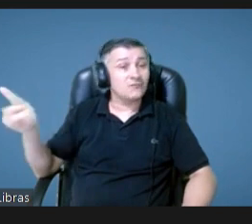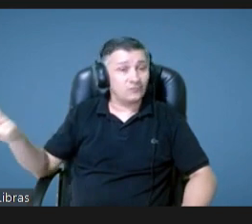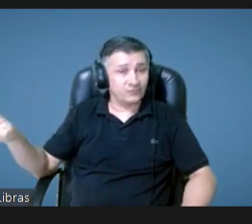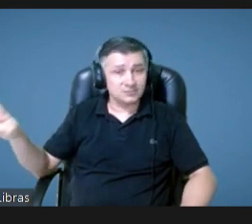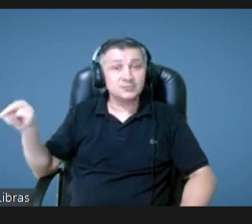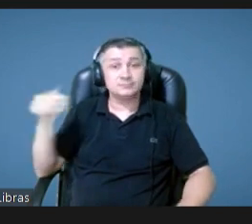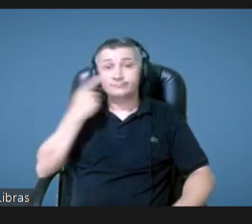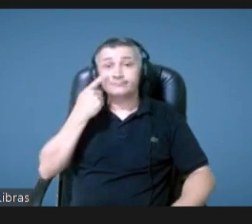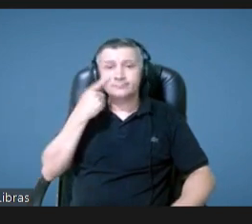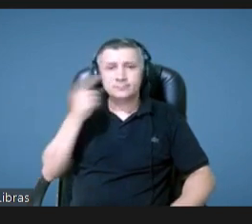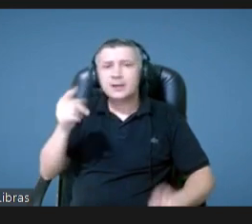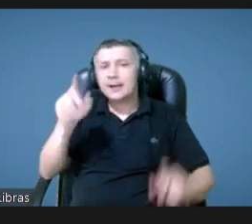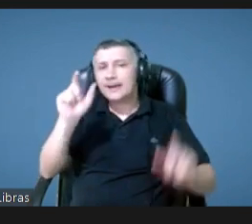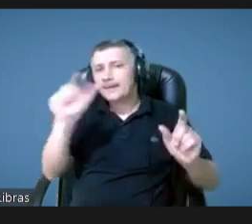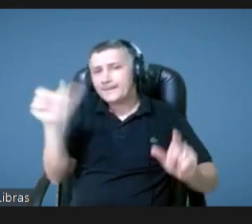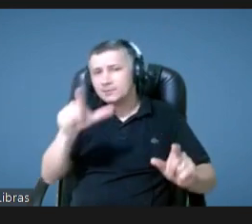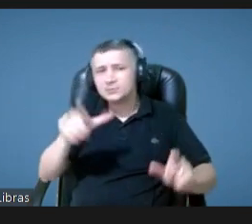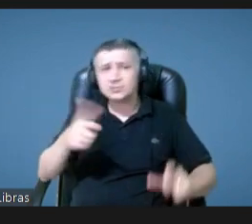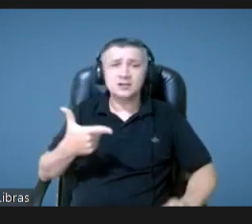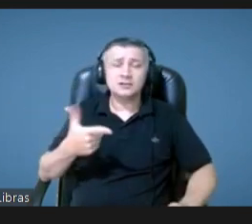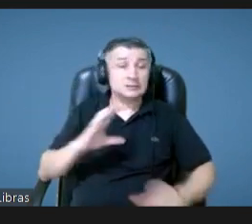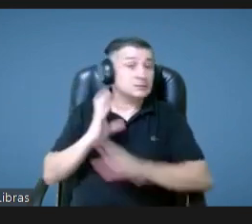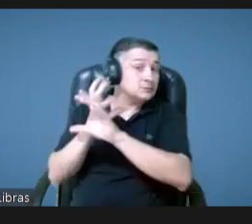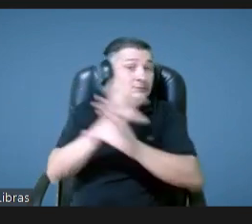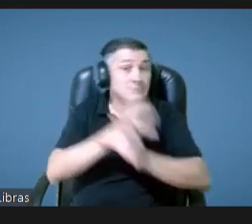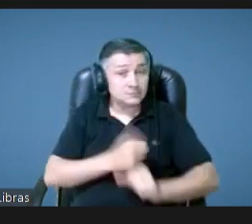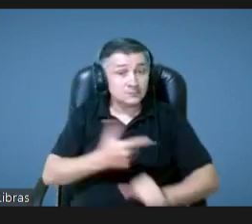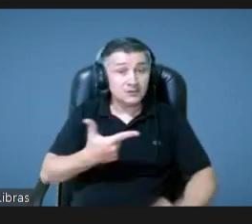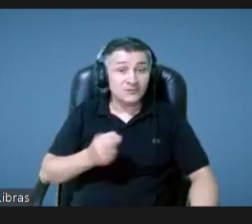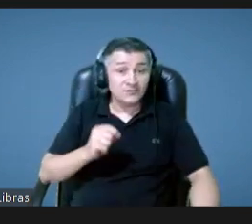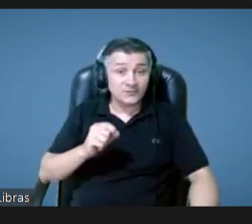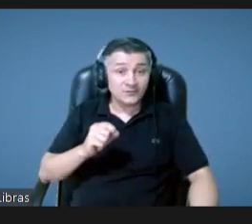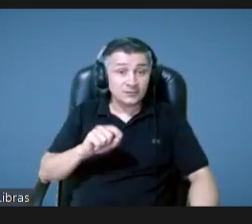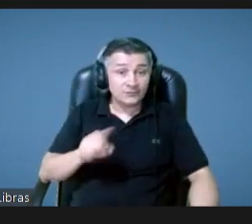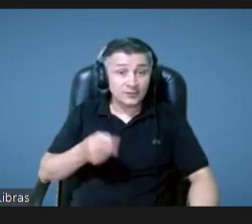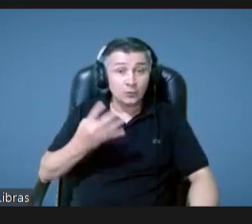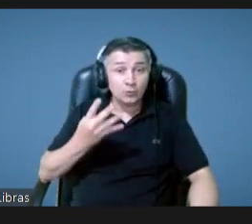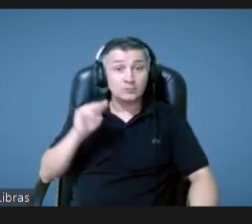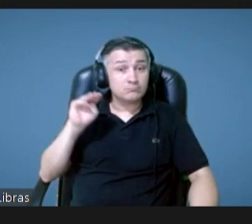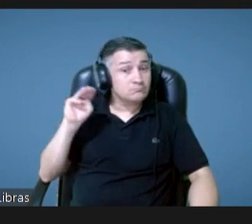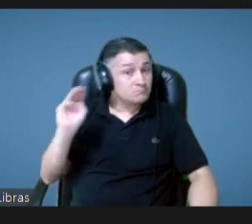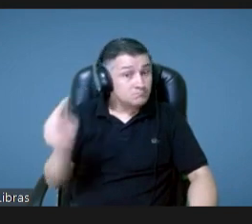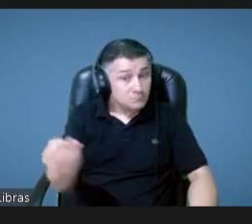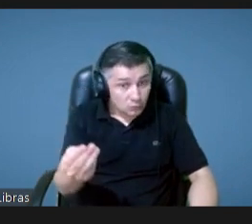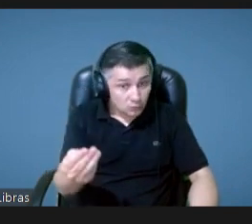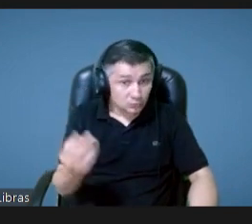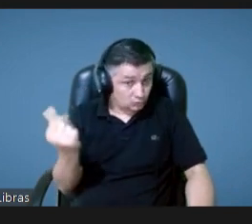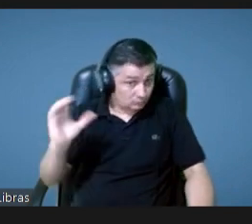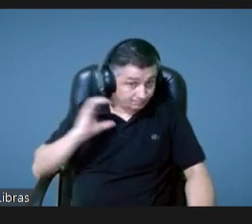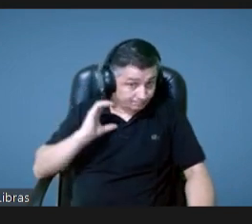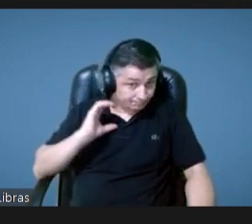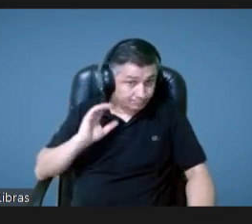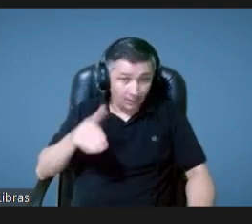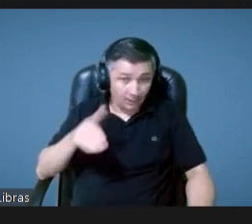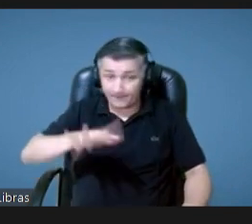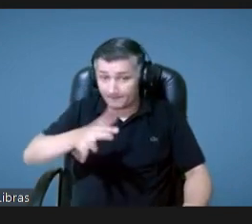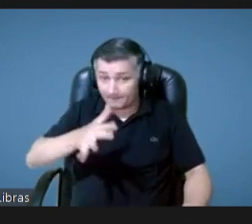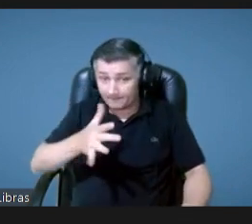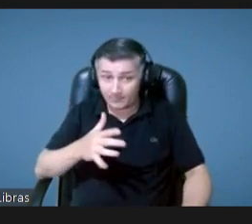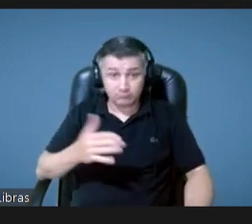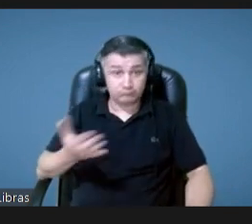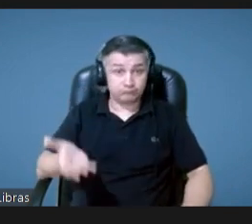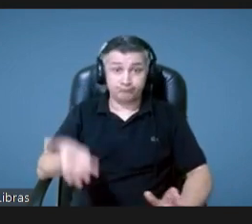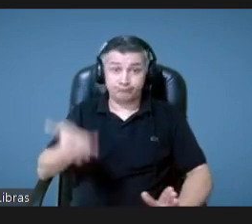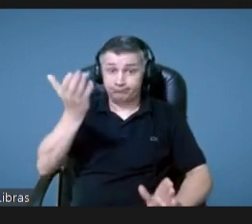Village. This business unit has generated 20.4 million in gross revenue.